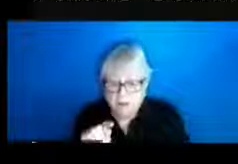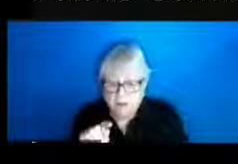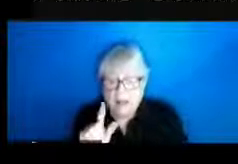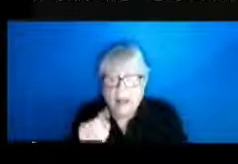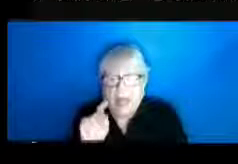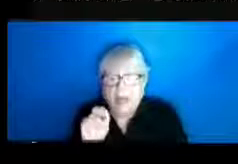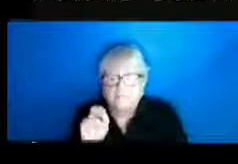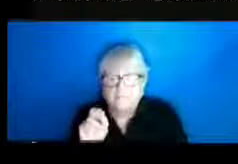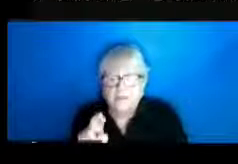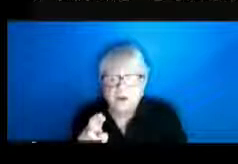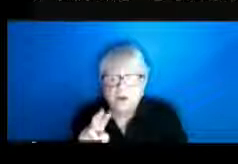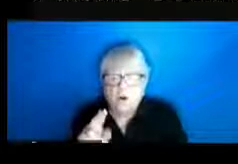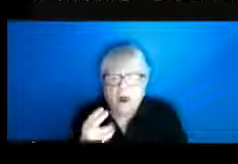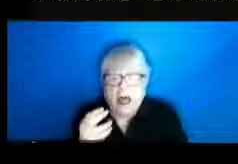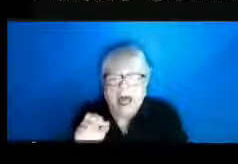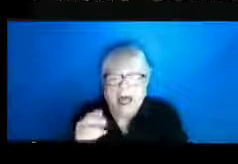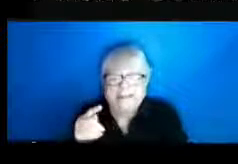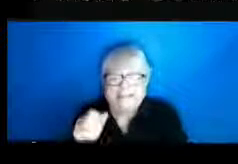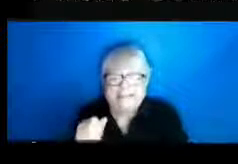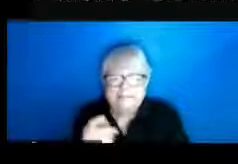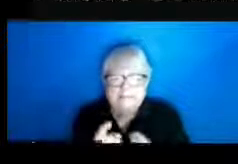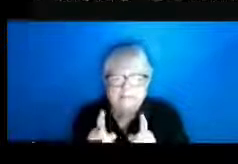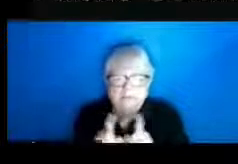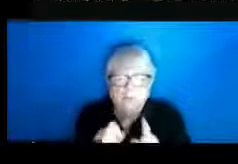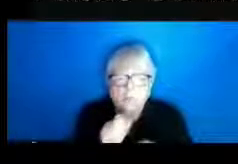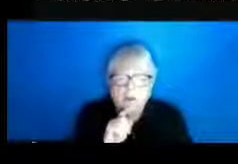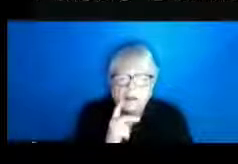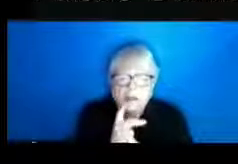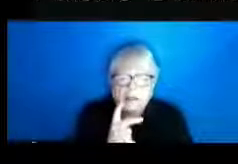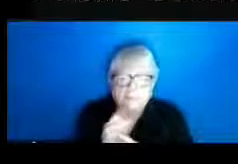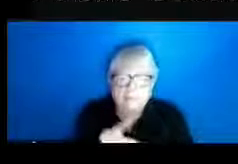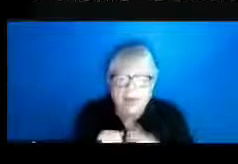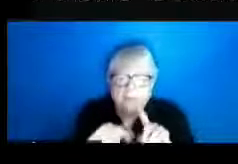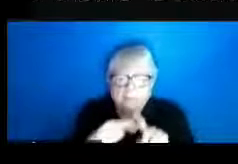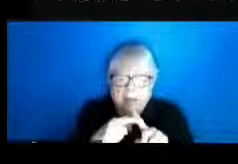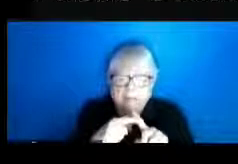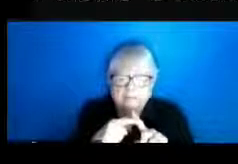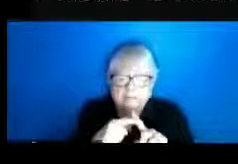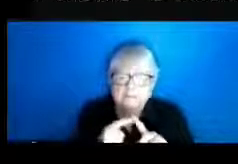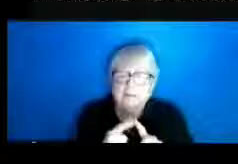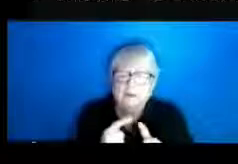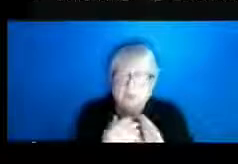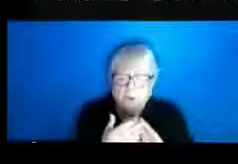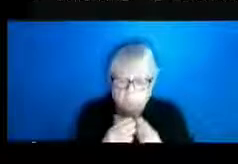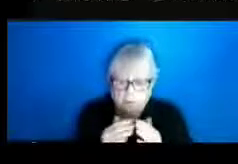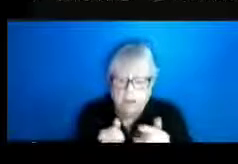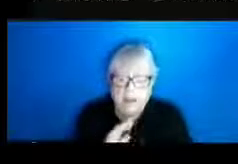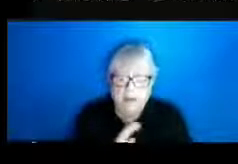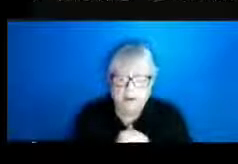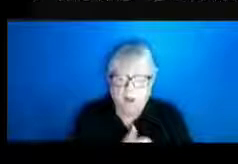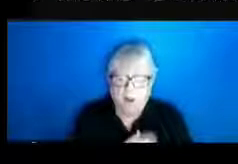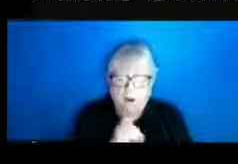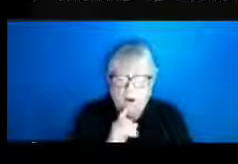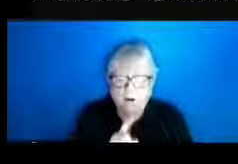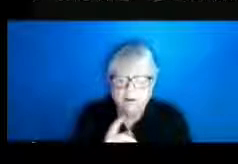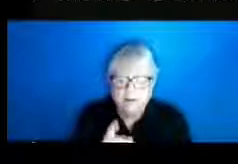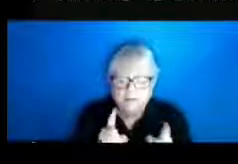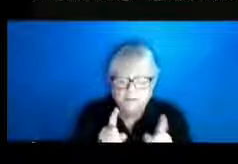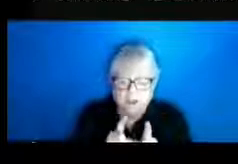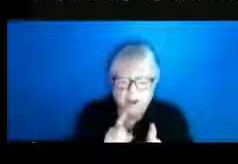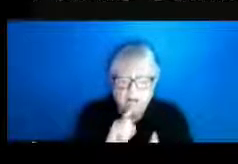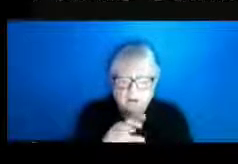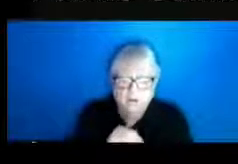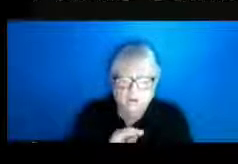So for our congressional districts, we like to keep that LGBTQ plus community at the core of our congressional district and build outwards, including our